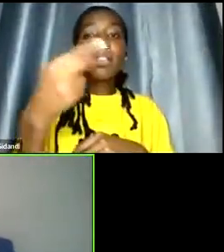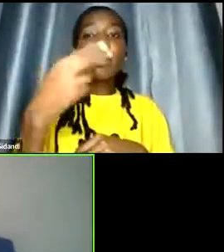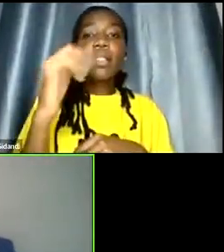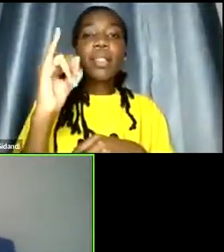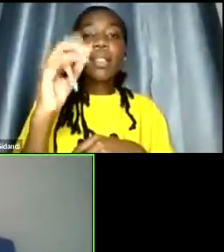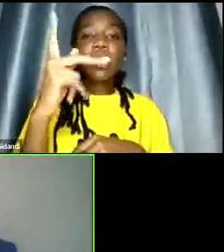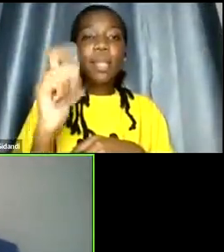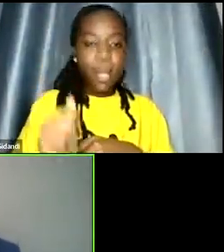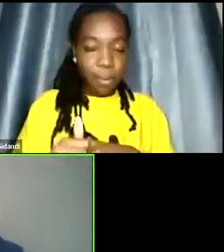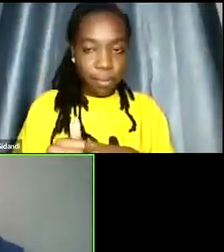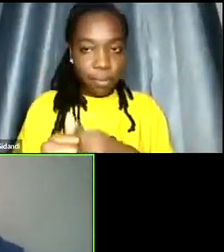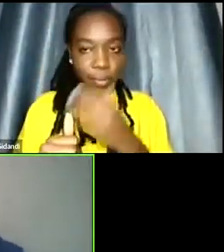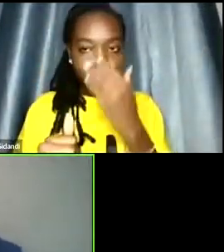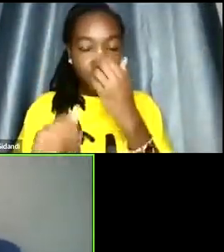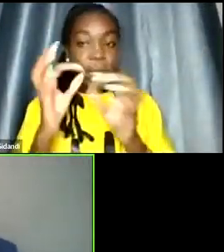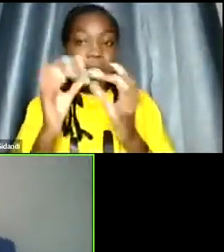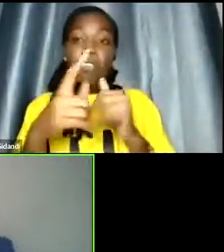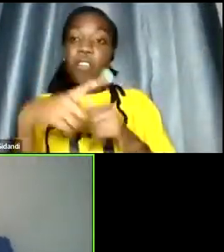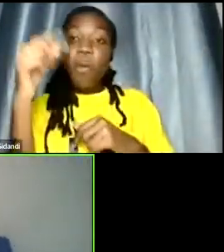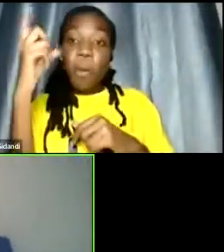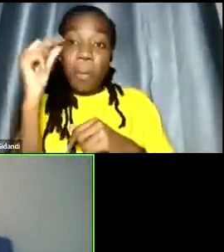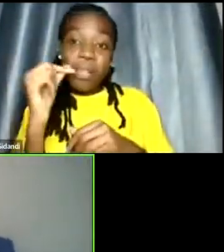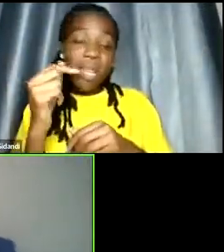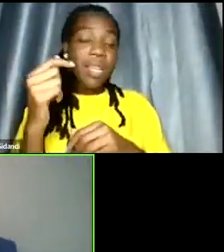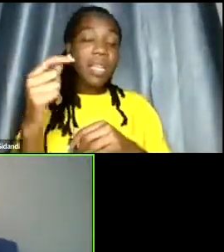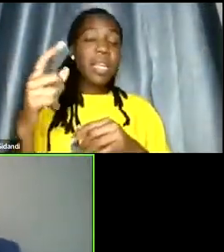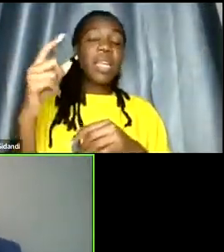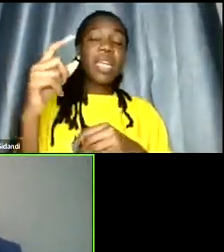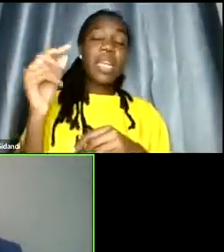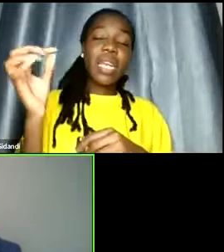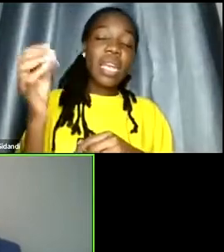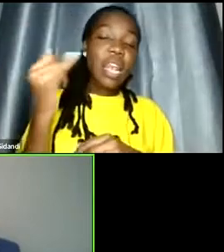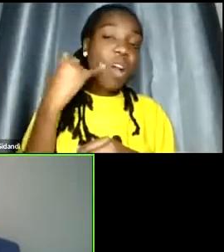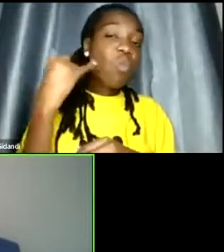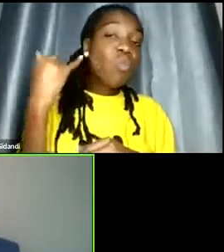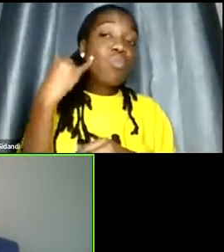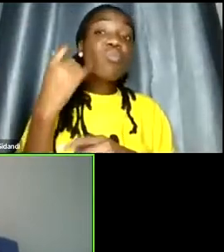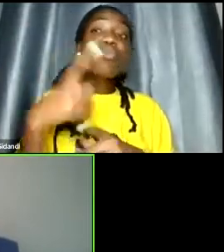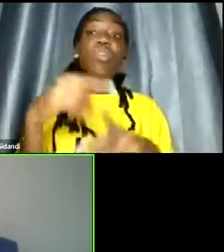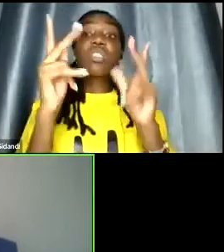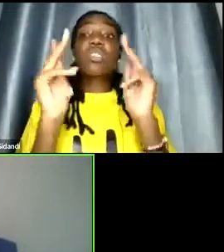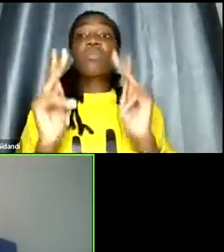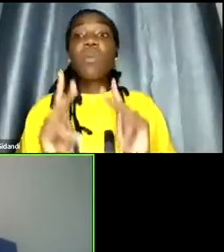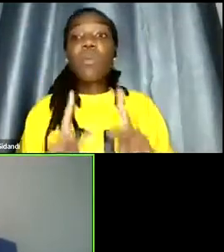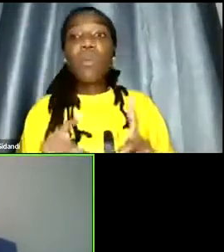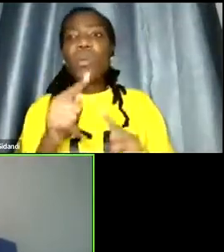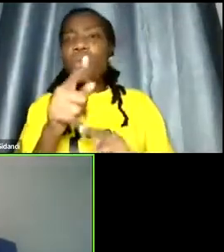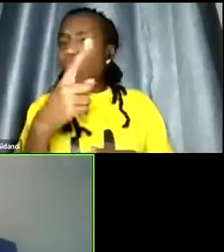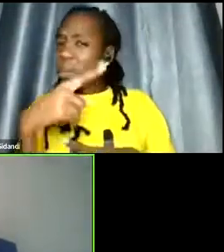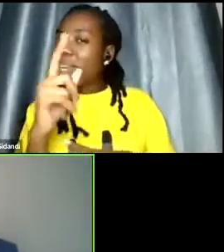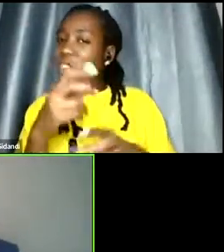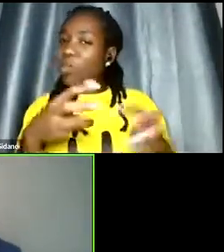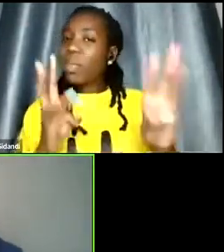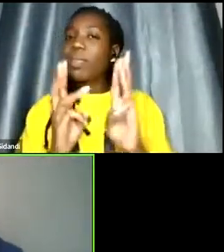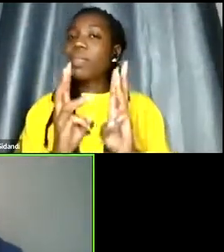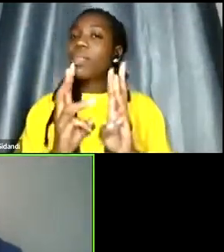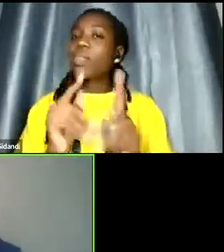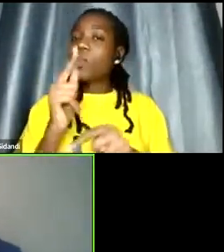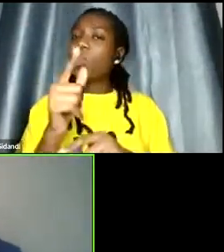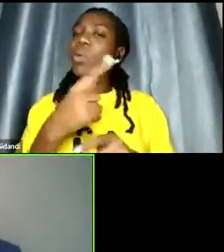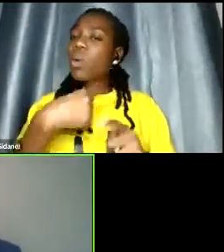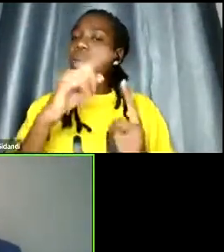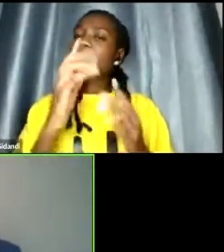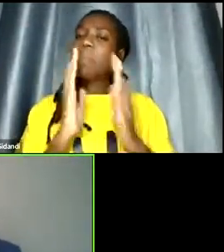Superhighway, if you're going to Mombasa, if you're going to Nakuru, if you're going to Kisumu, are you on the right highway in the first place? Are you on the right